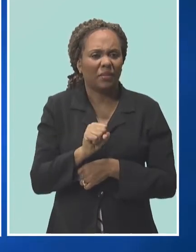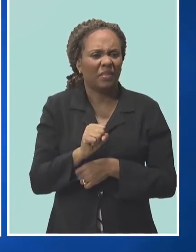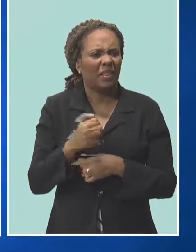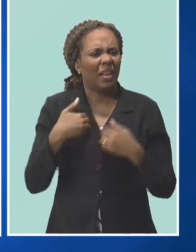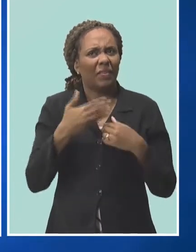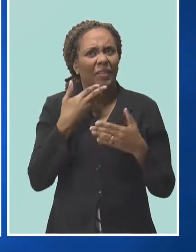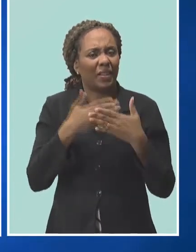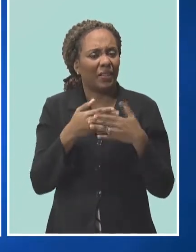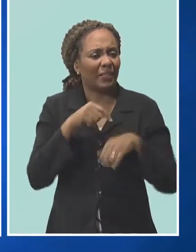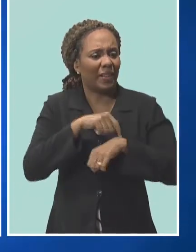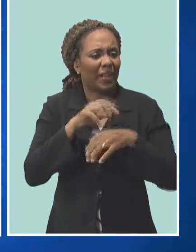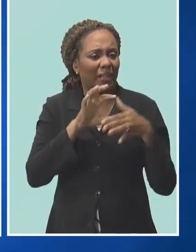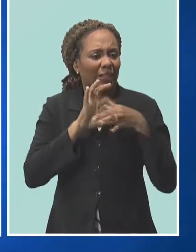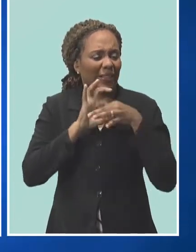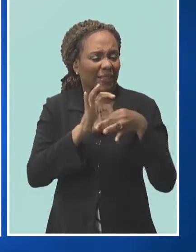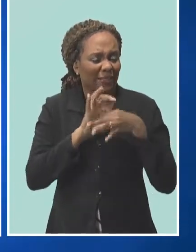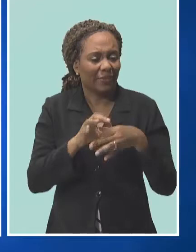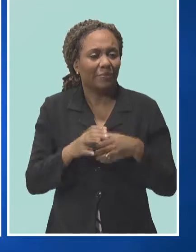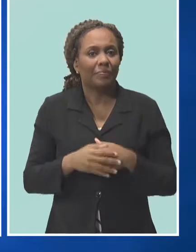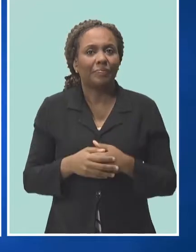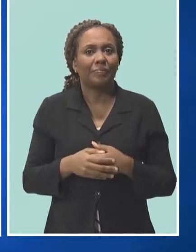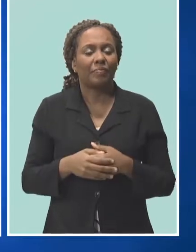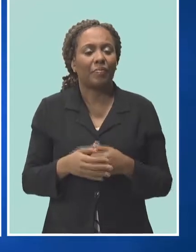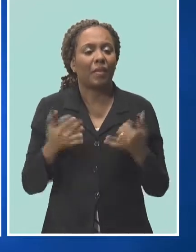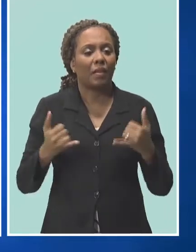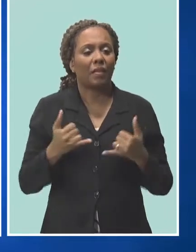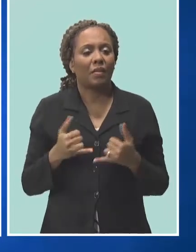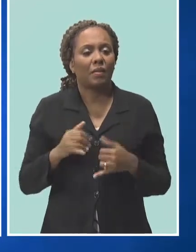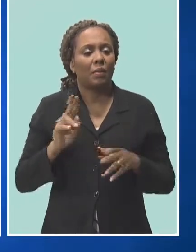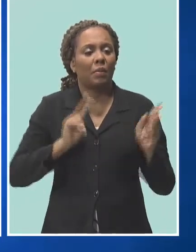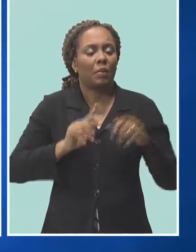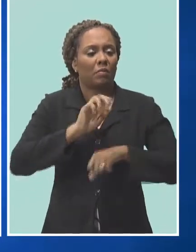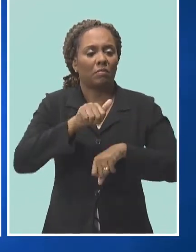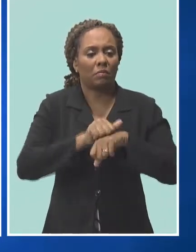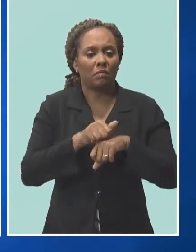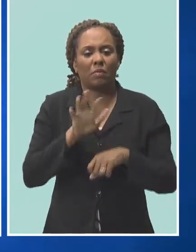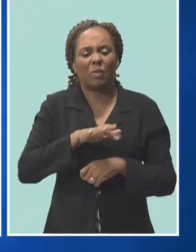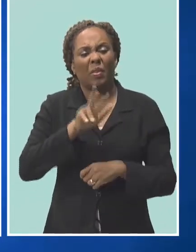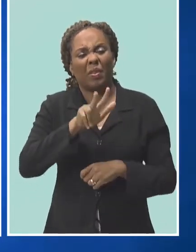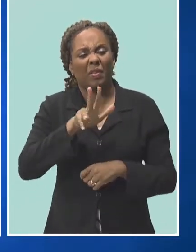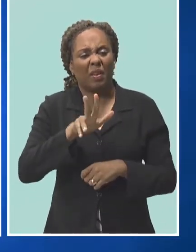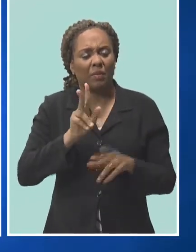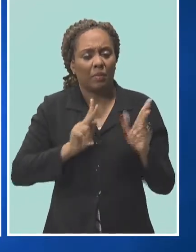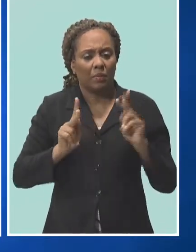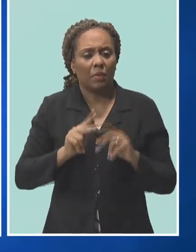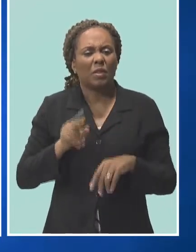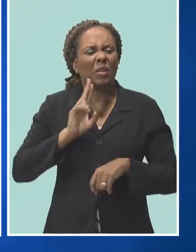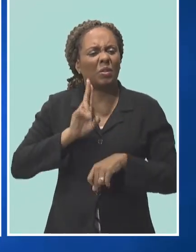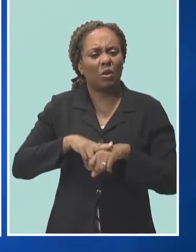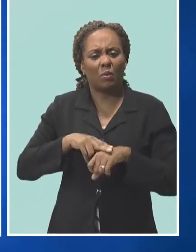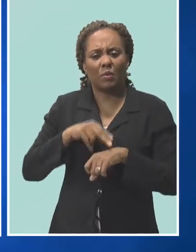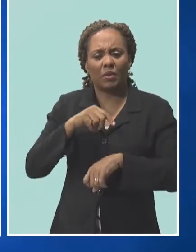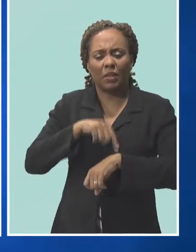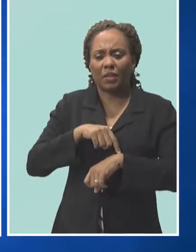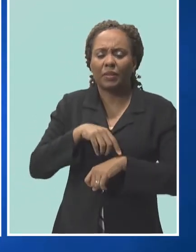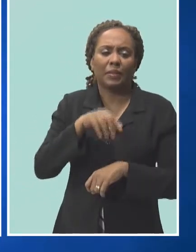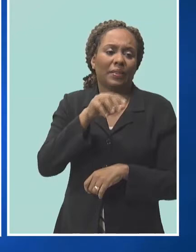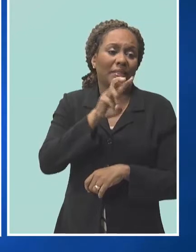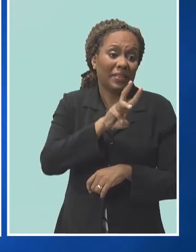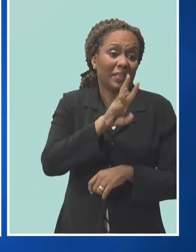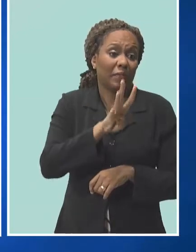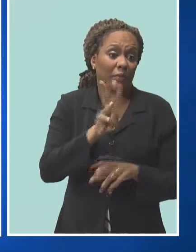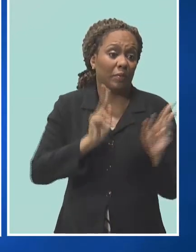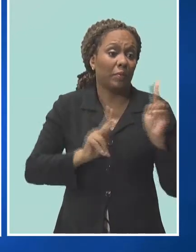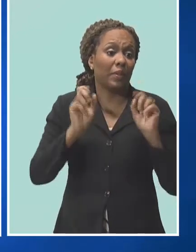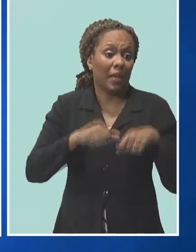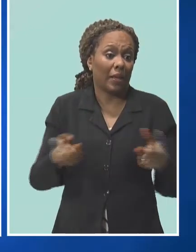together. Today we have reservations. We have about 35 people. Our maximum in normal times is 64. So we're